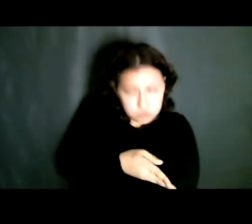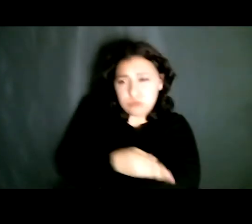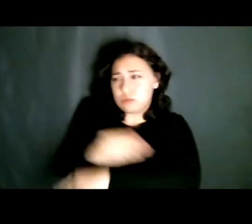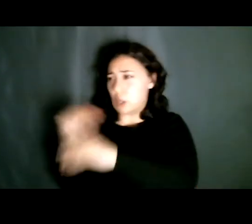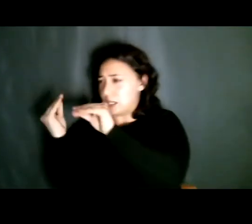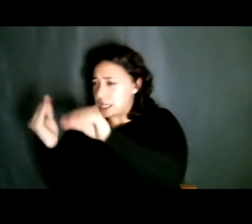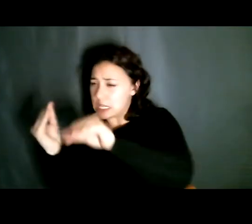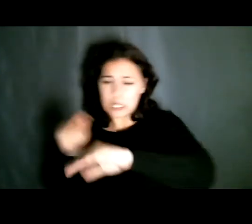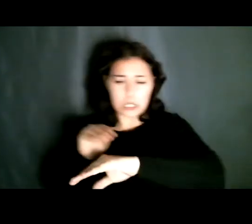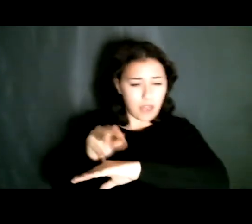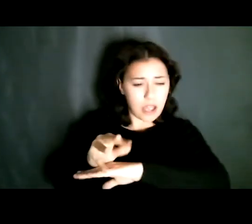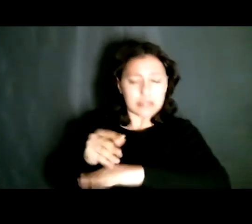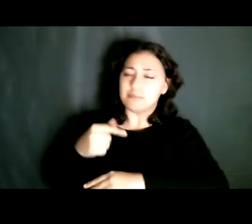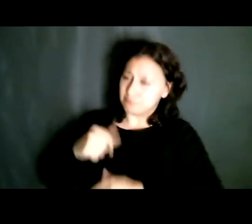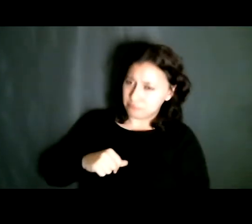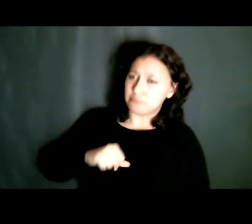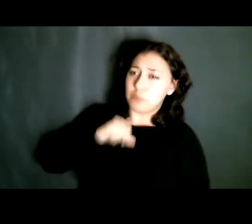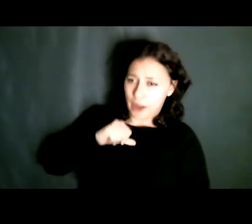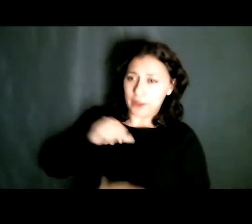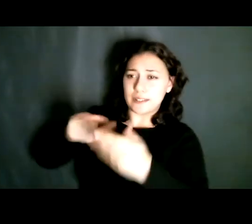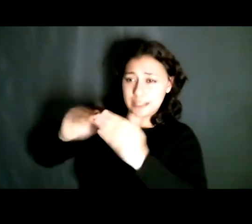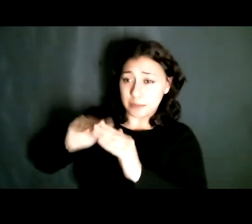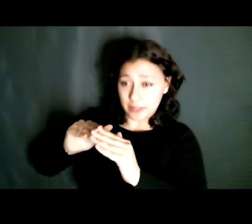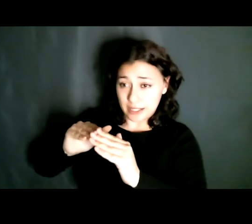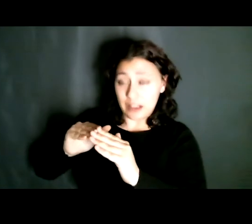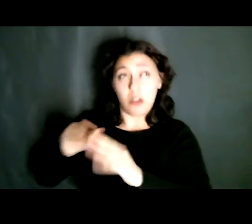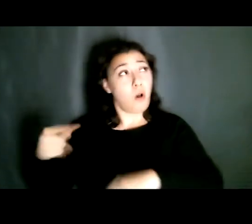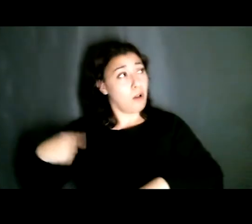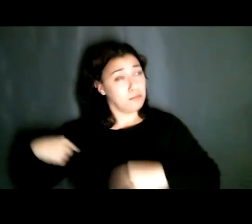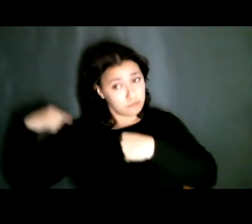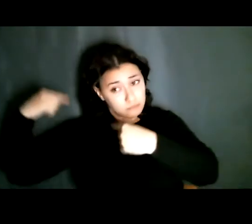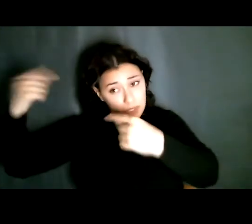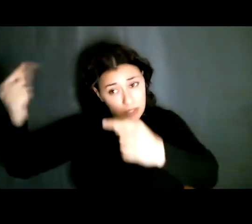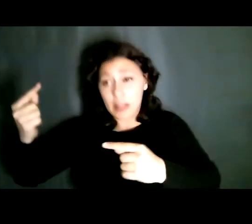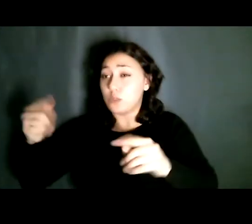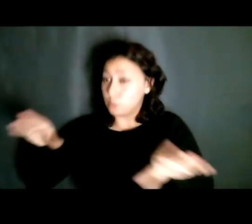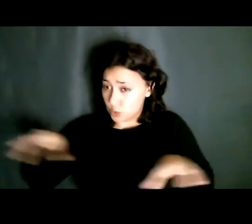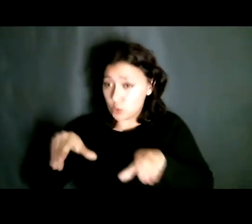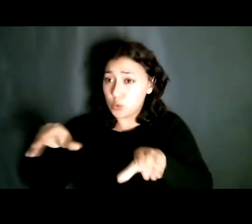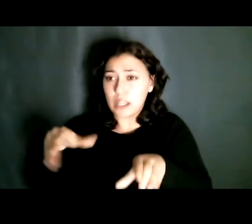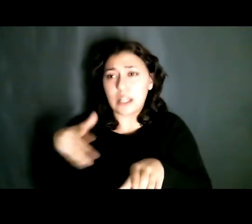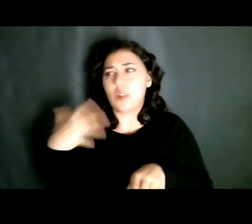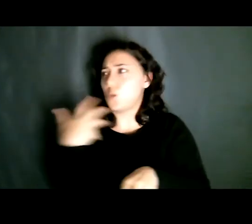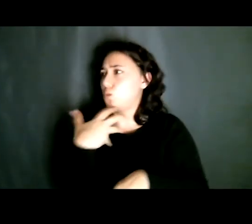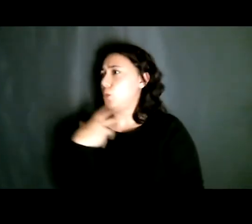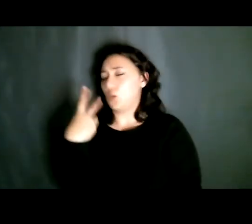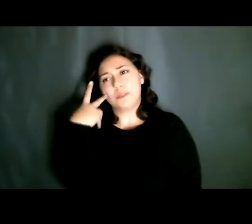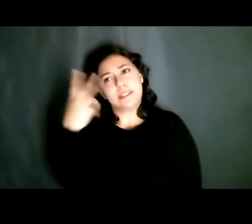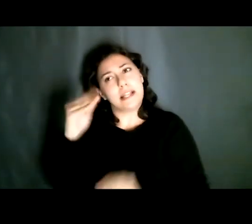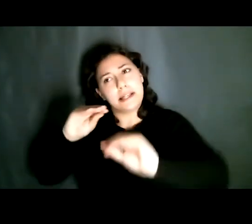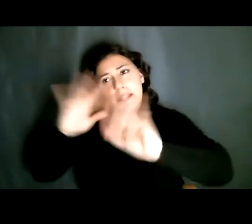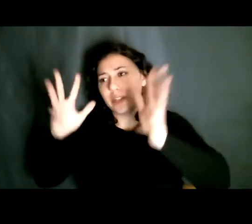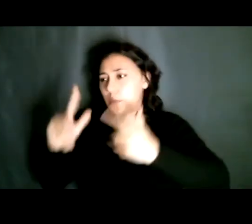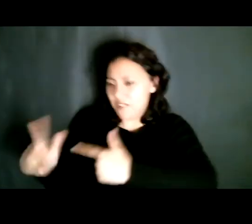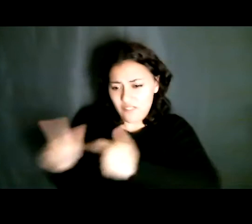and mentor, but did so with such steadfast commitment to innovation and excellence and